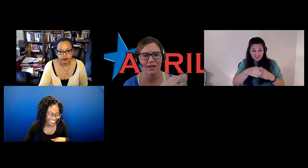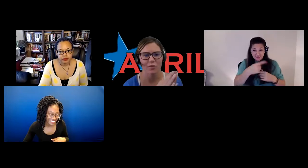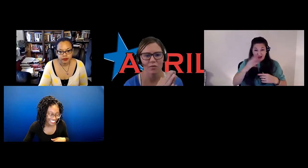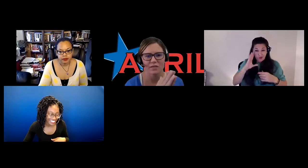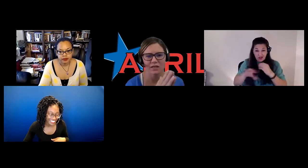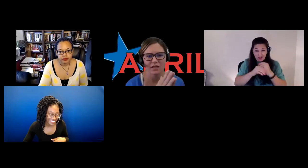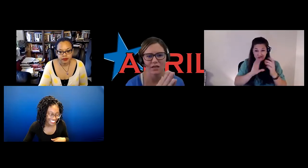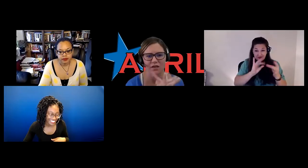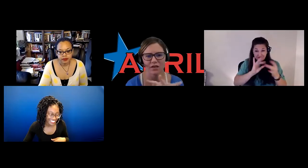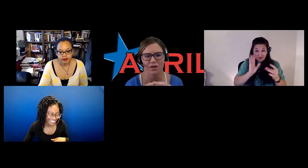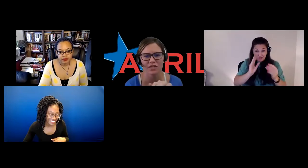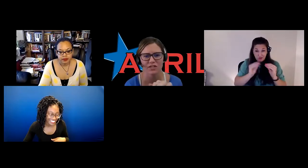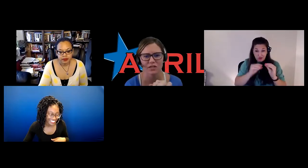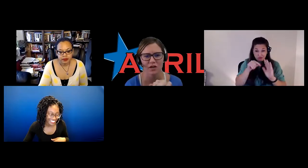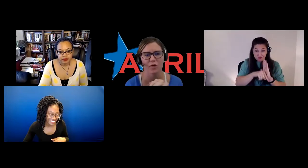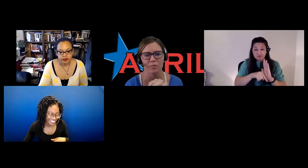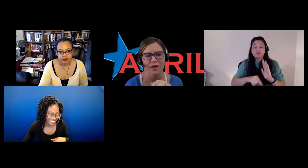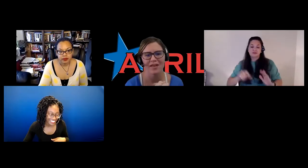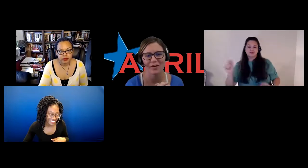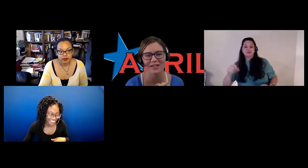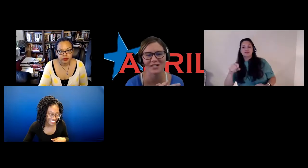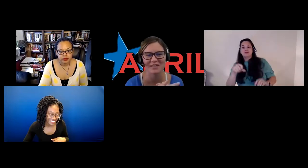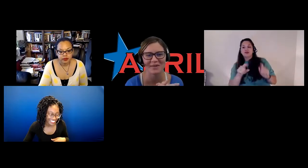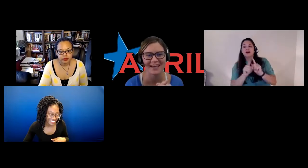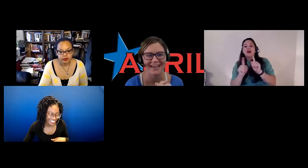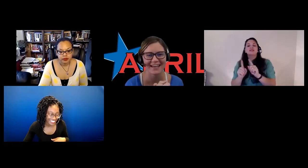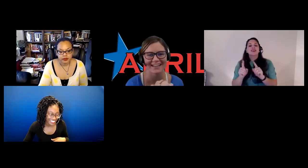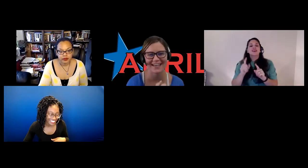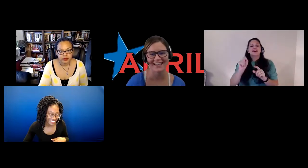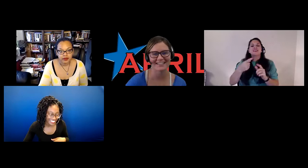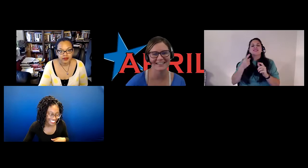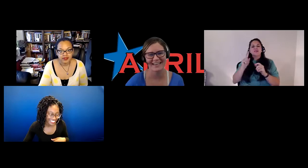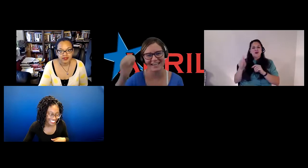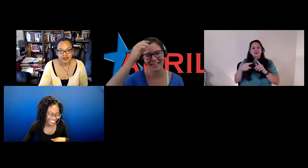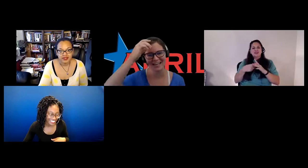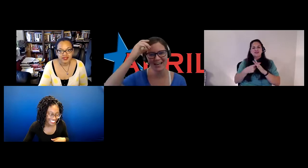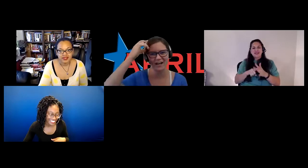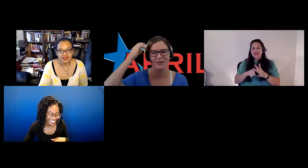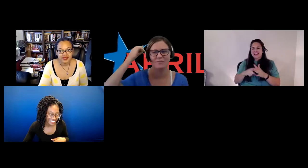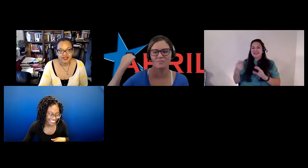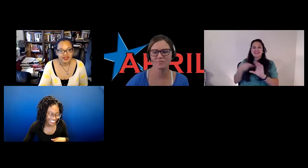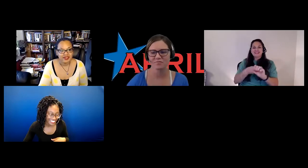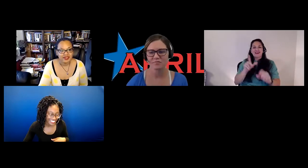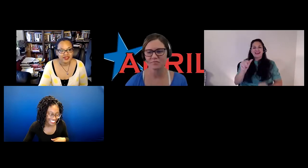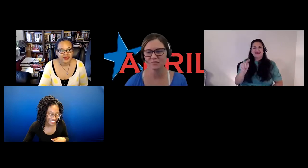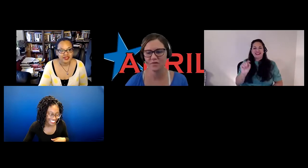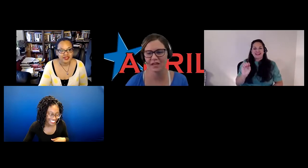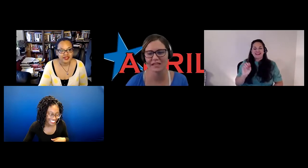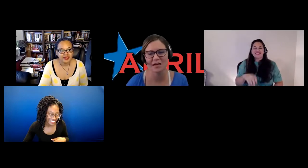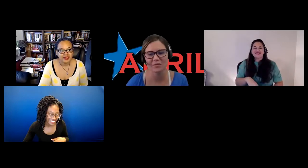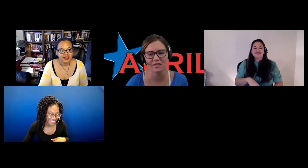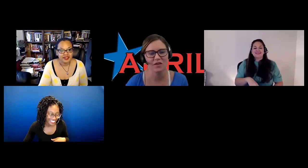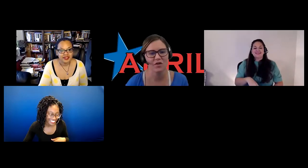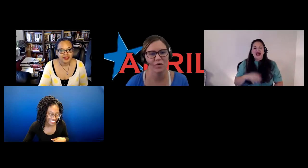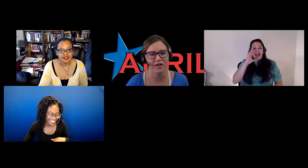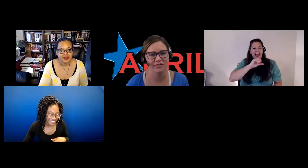And then what was the question? Oh, the question in the beginning, they logged in late. And I guess